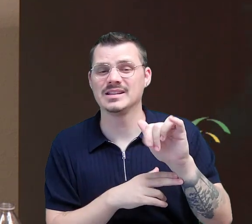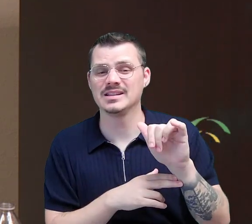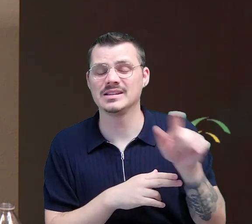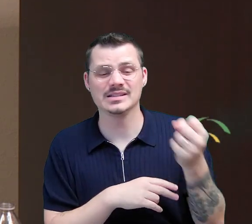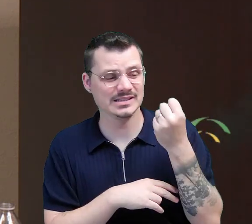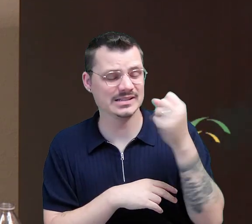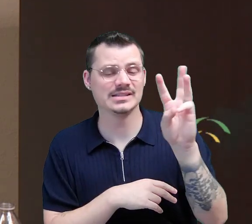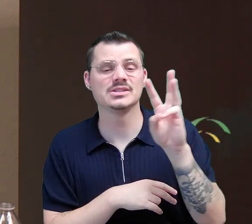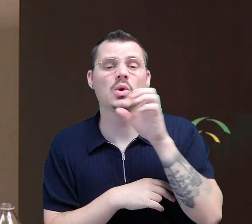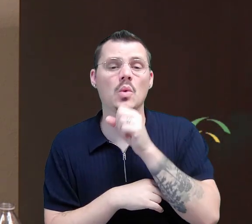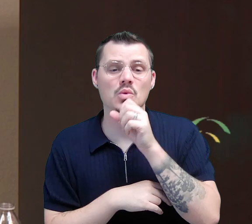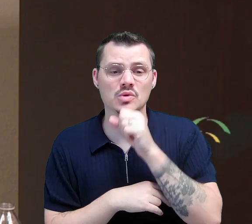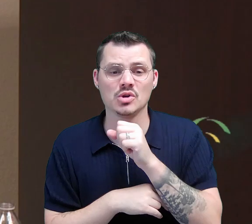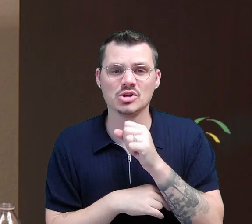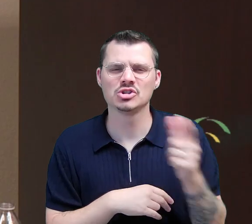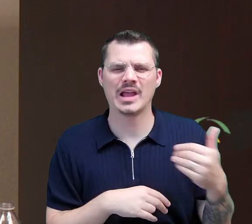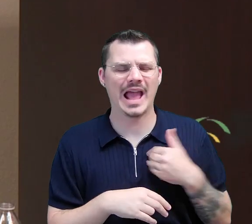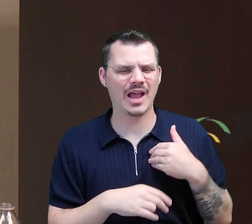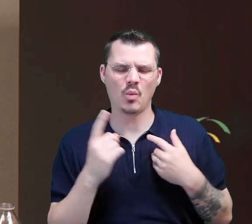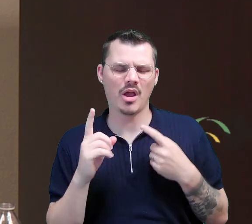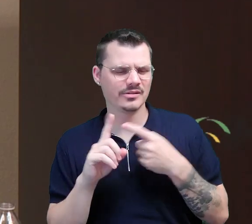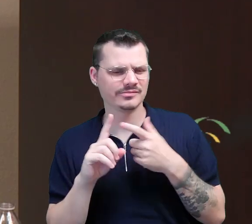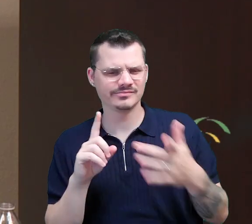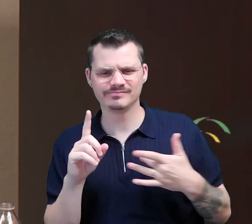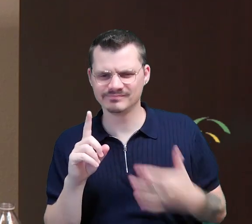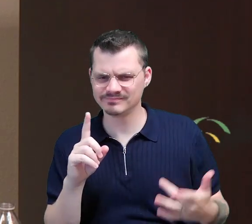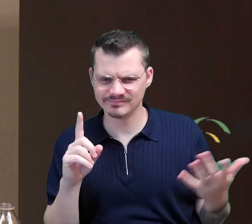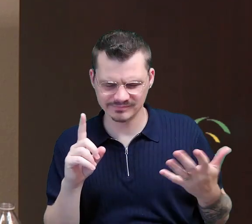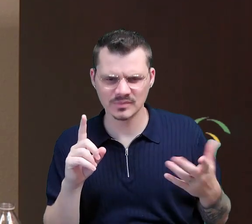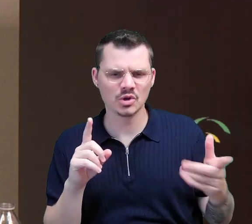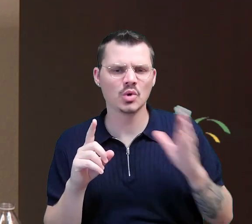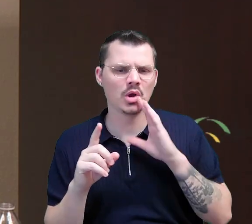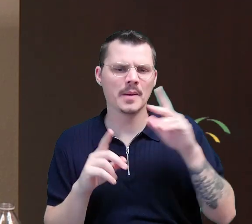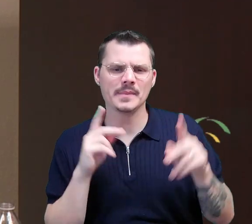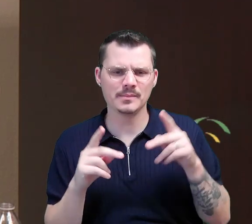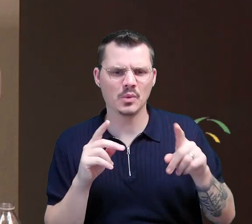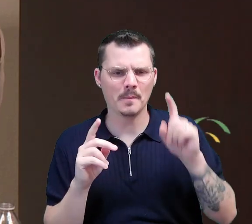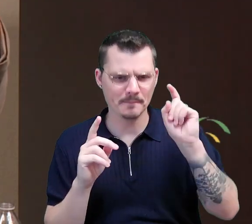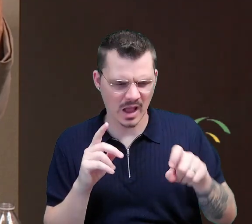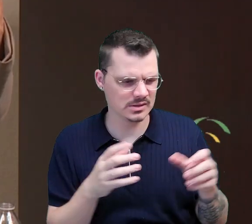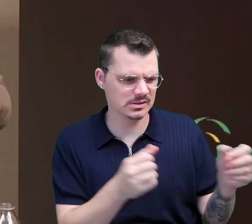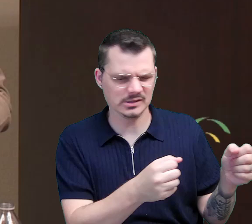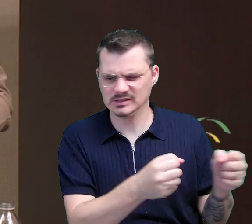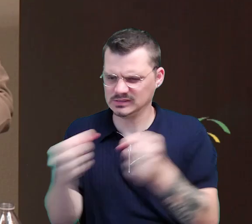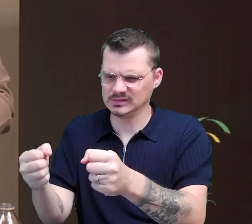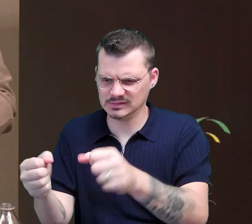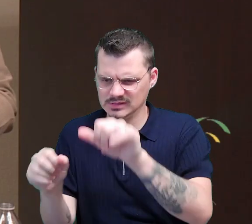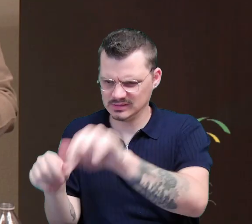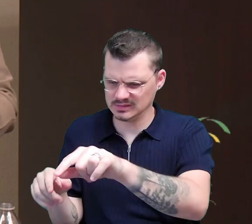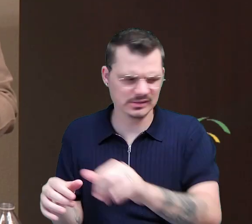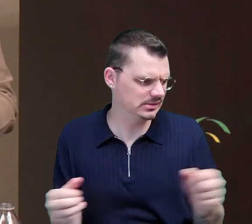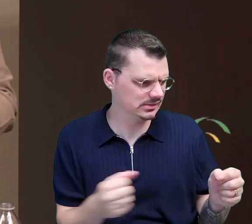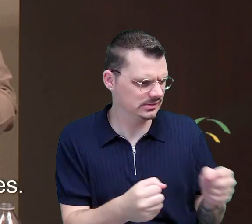was 16 years old, she had this thing about putting people in certain